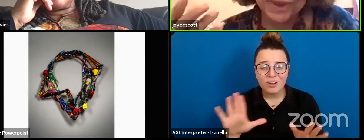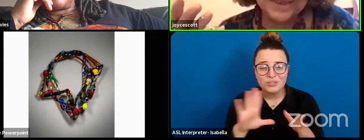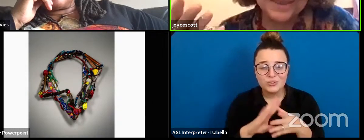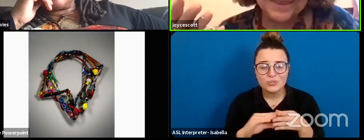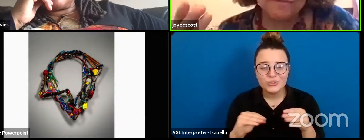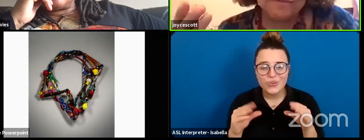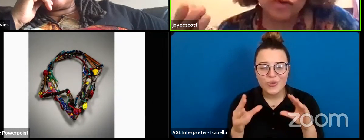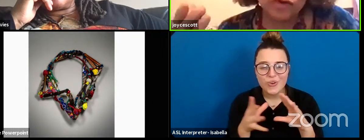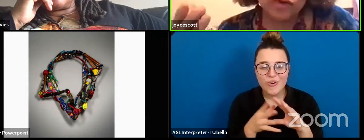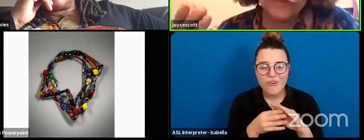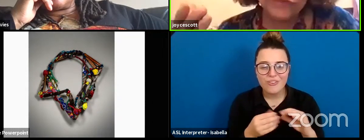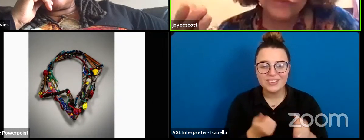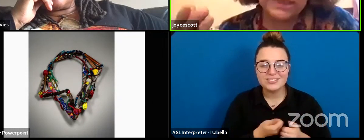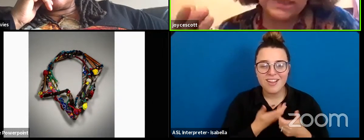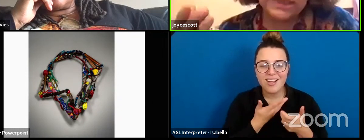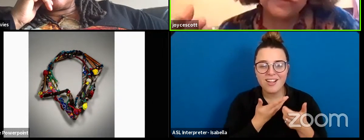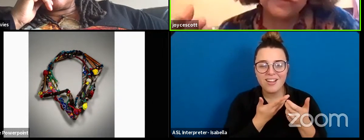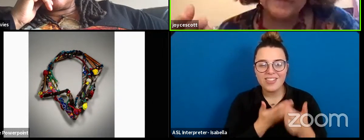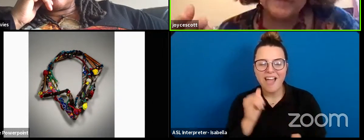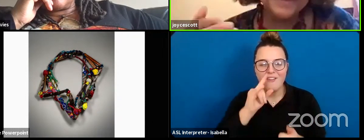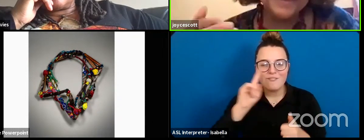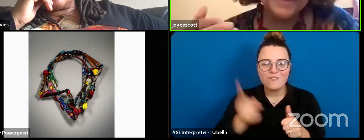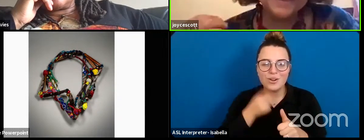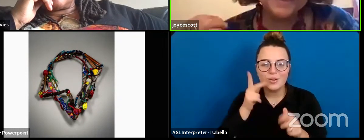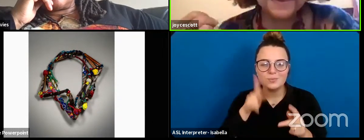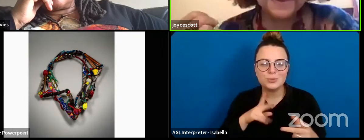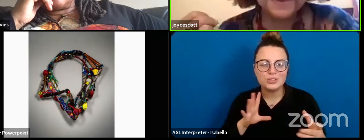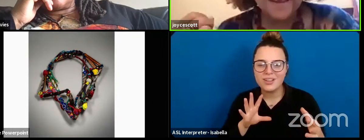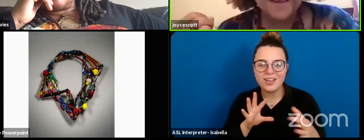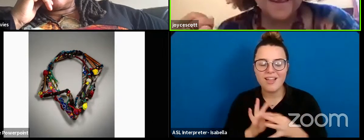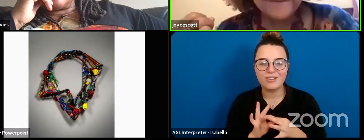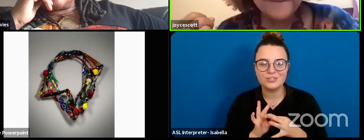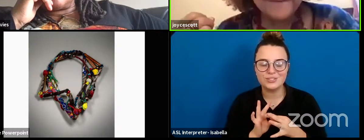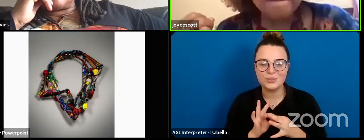storytelling? Isn't that first person connection? Next,